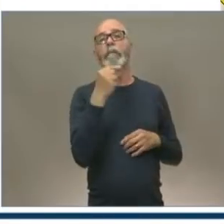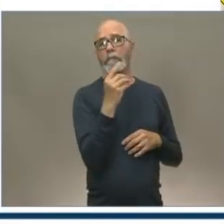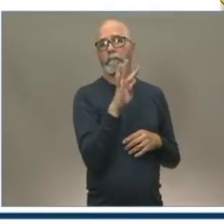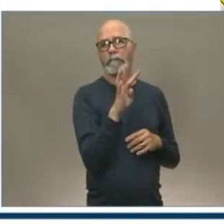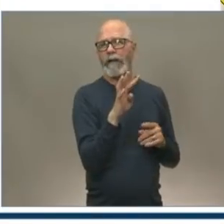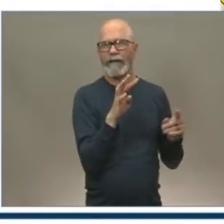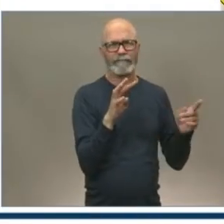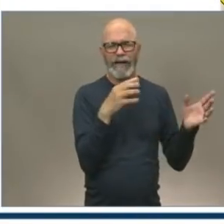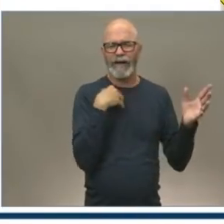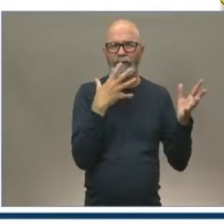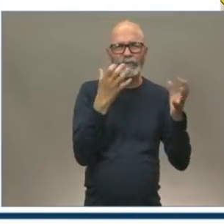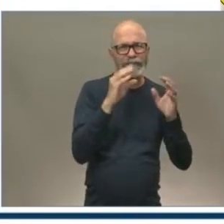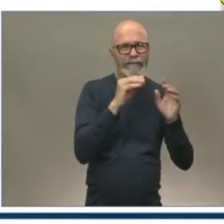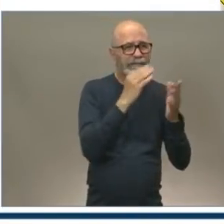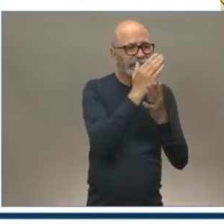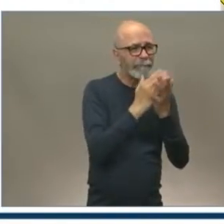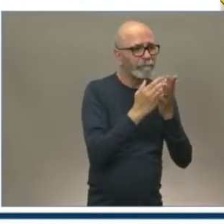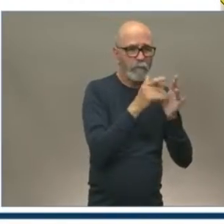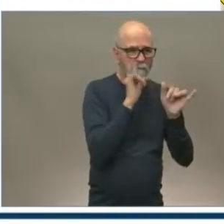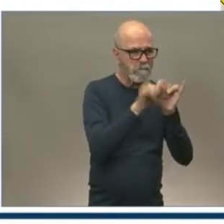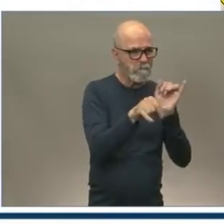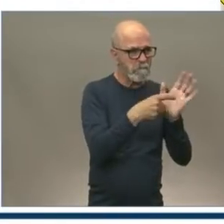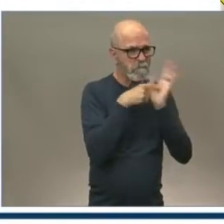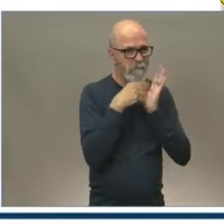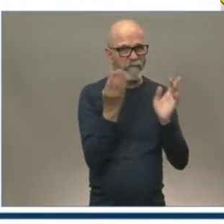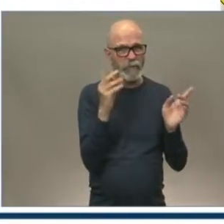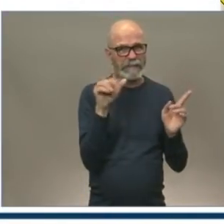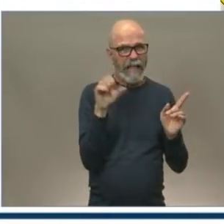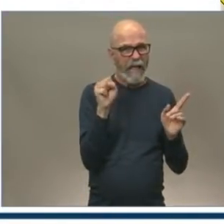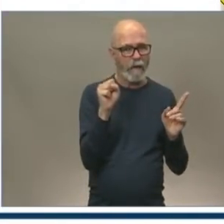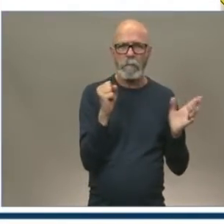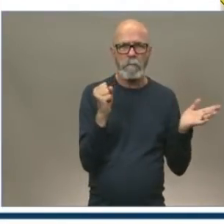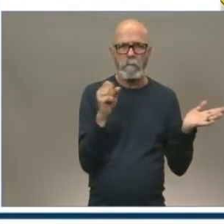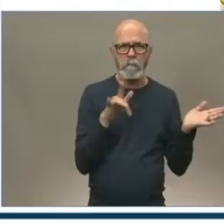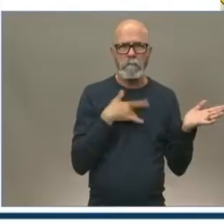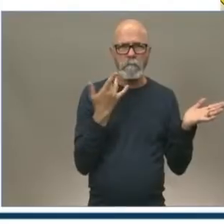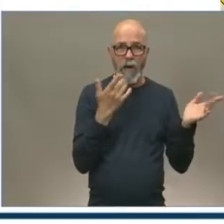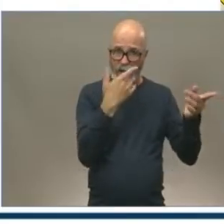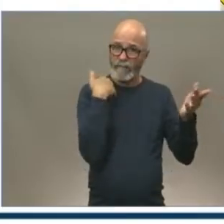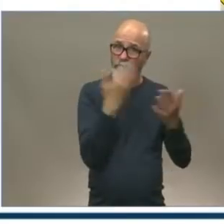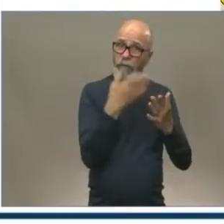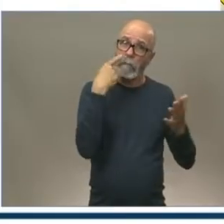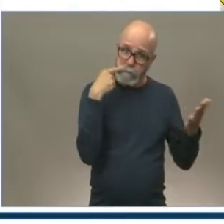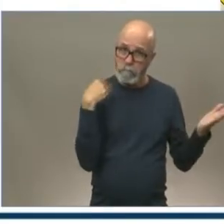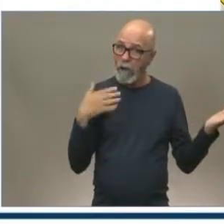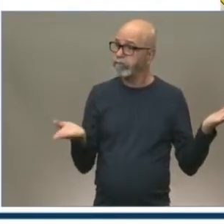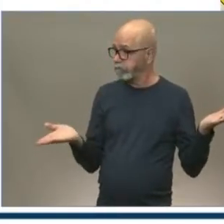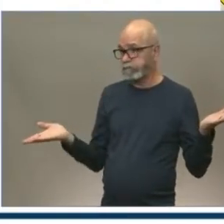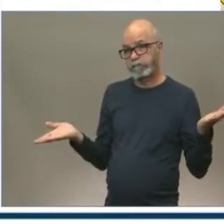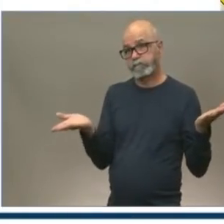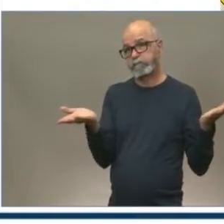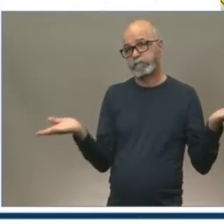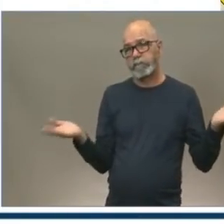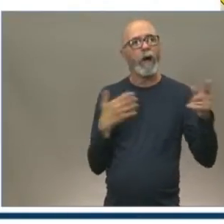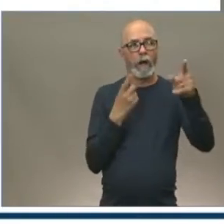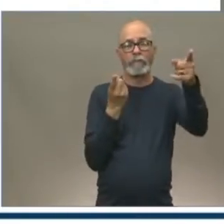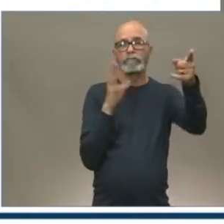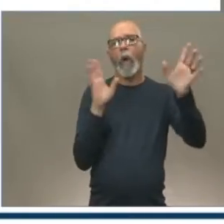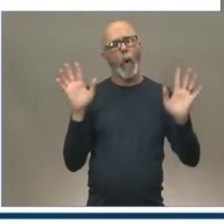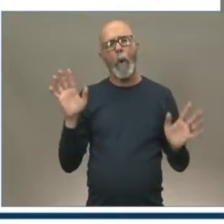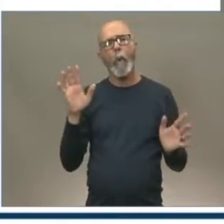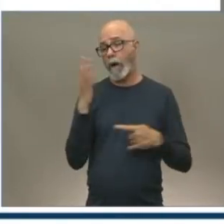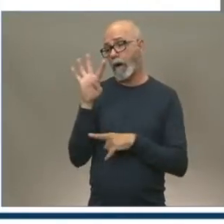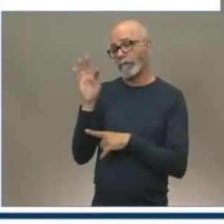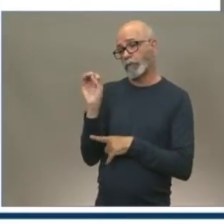is that evidence that people are flouting our quarantine rules? Well, we know, and so it was 40% of the cases were either temporary